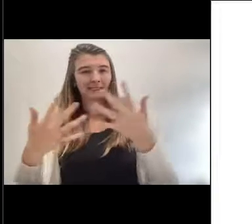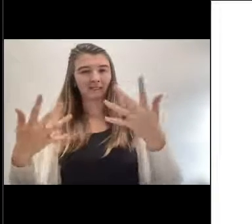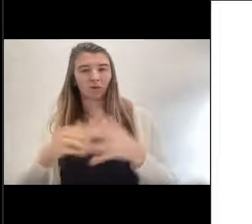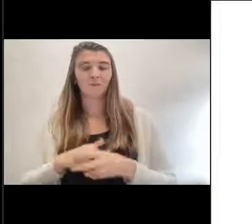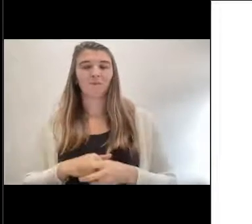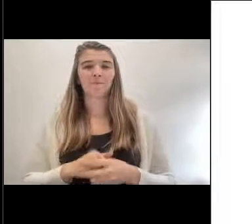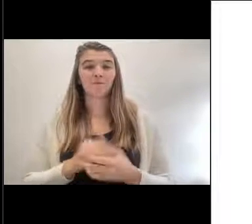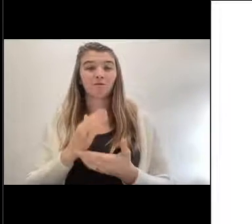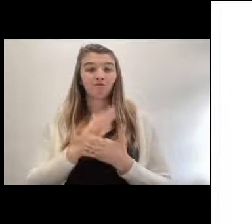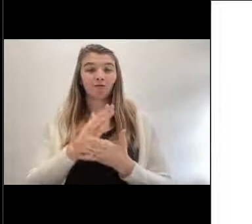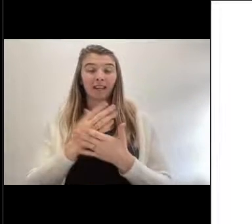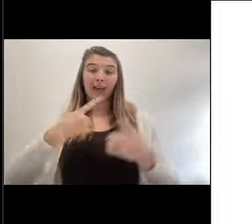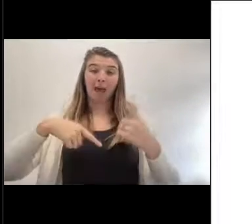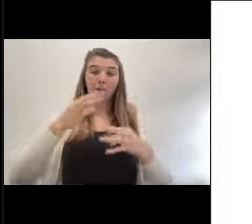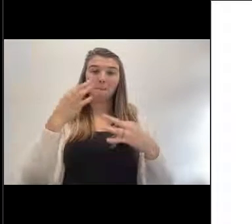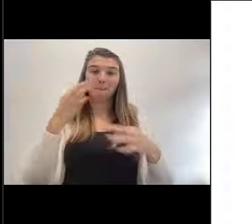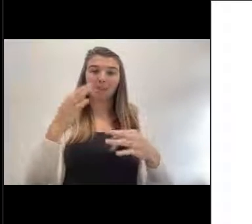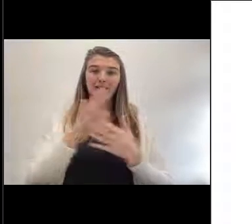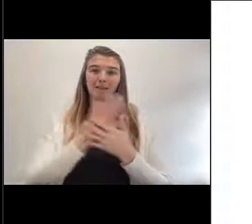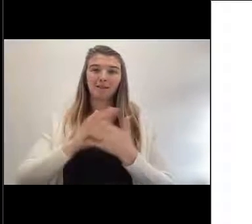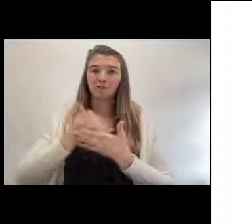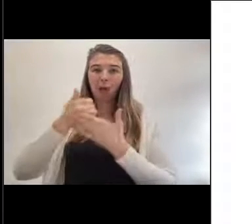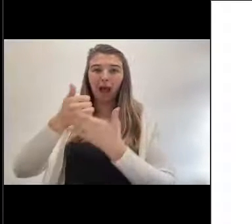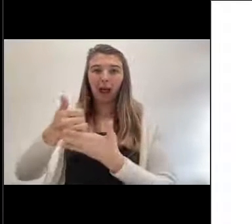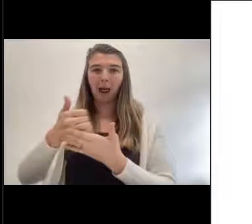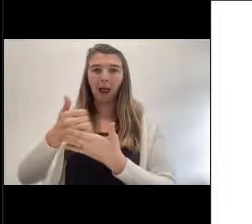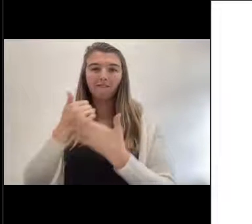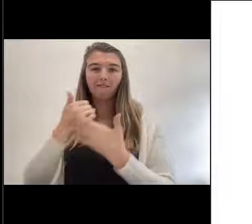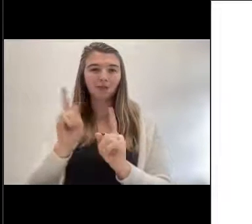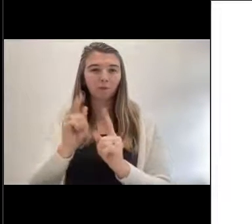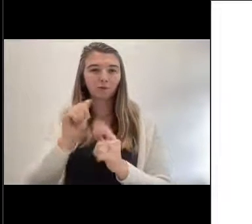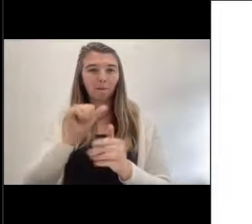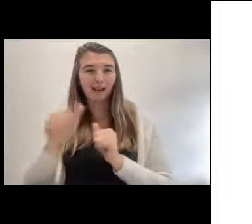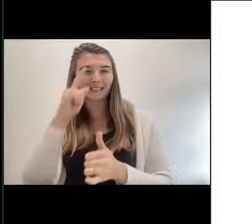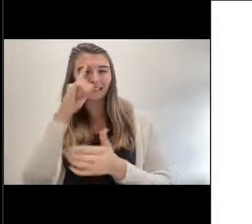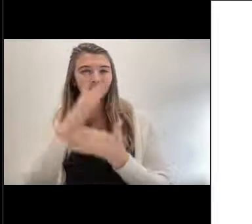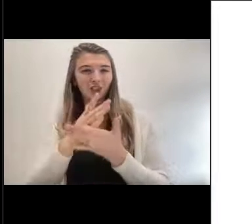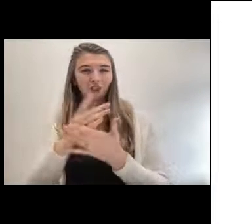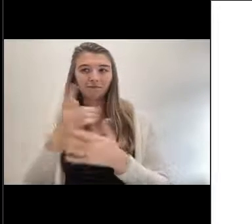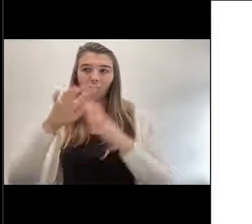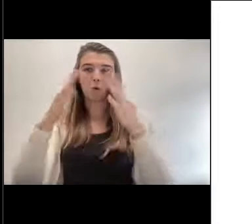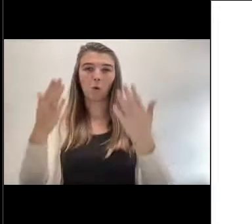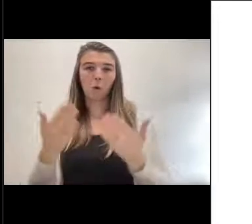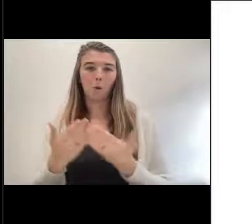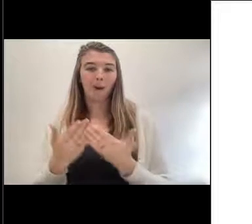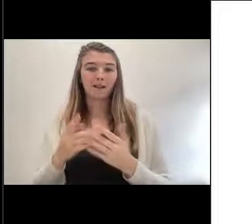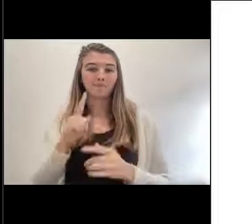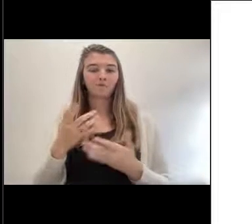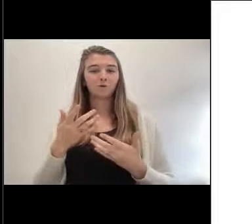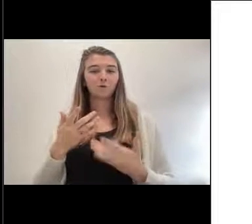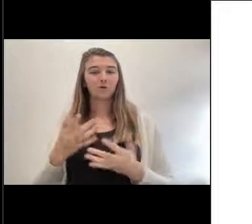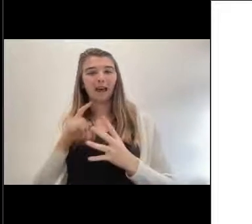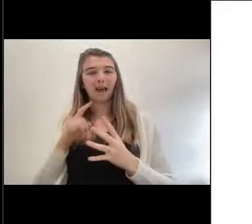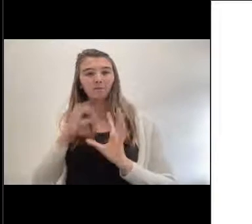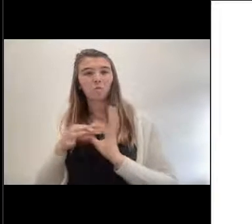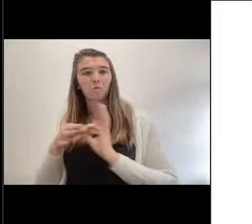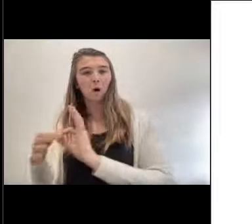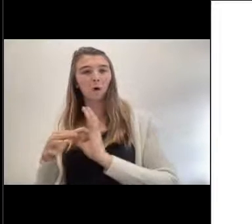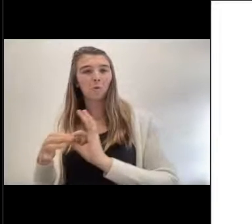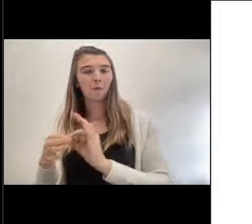makers. Today, we're delighted to be presenting this webinar in collaboration with the Microbiology Society, a membership charity for